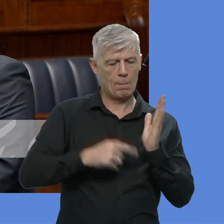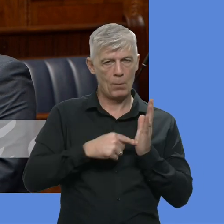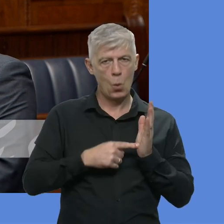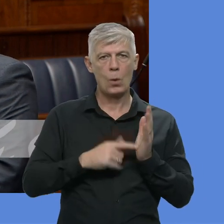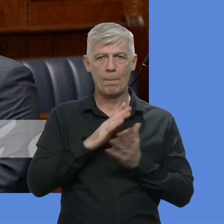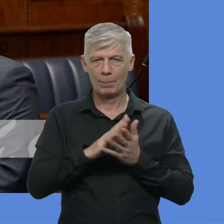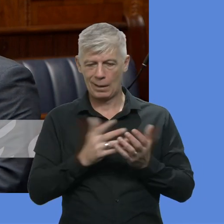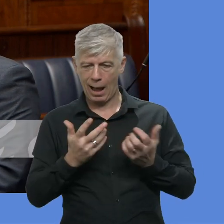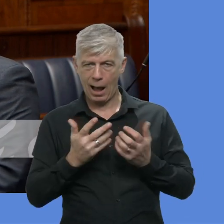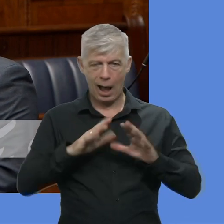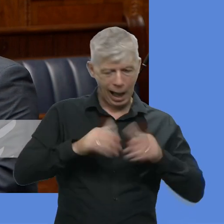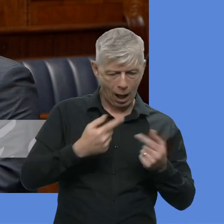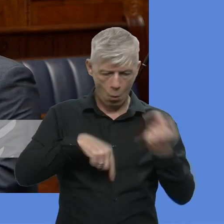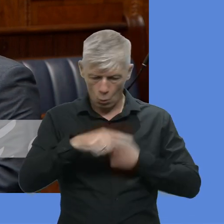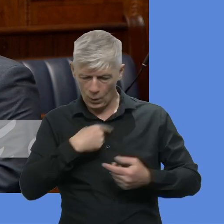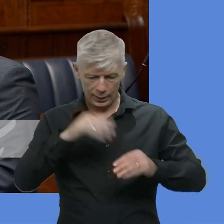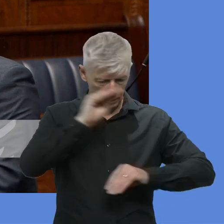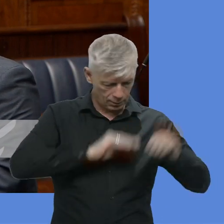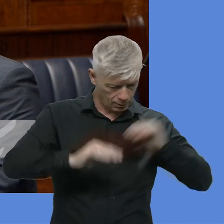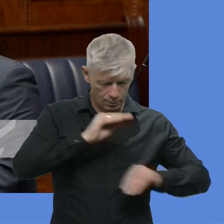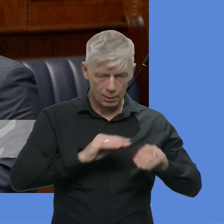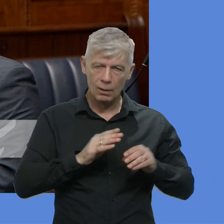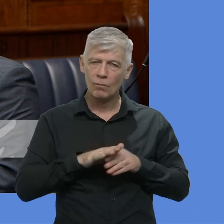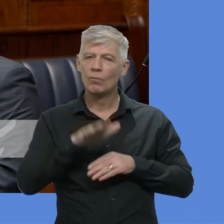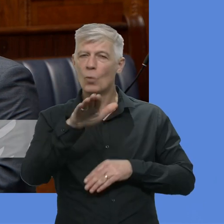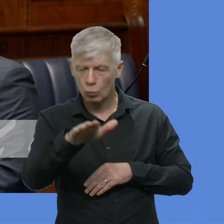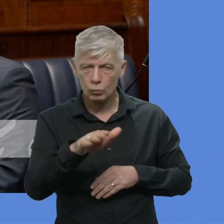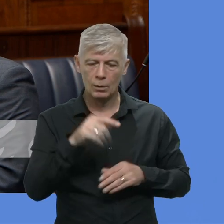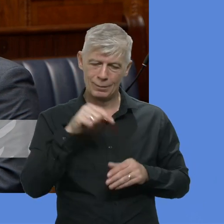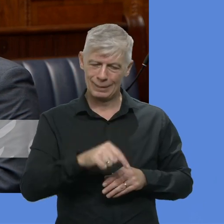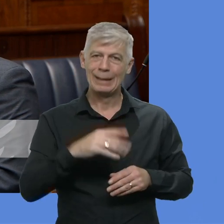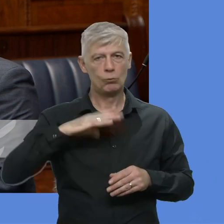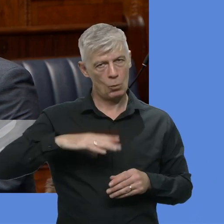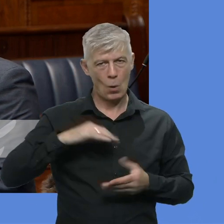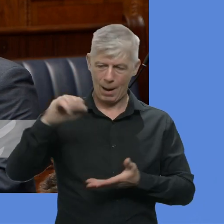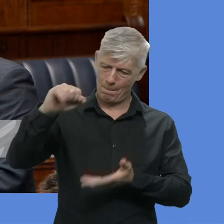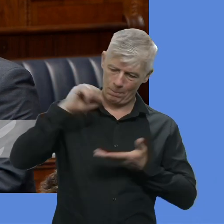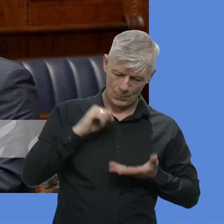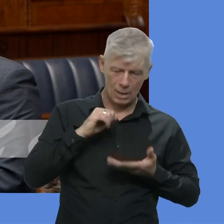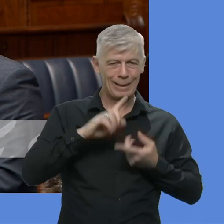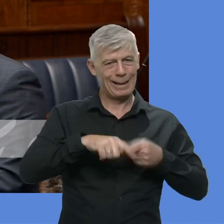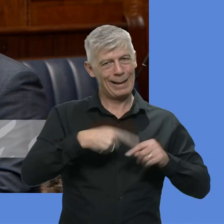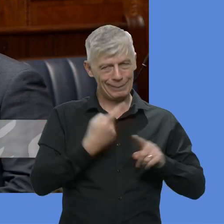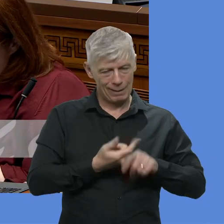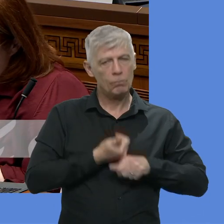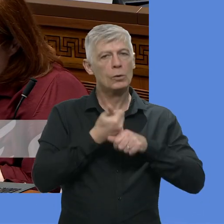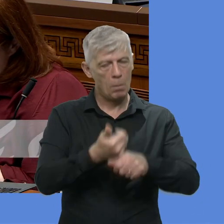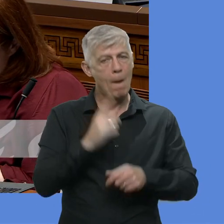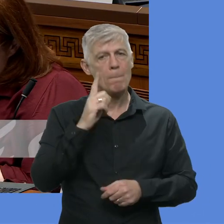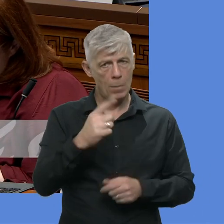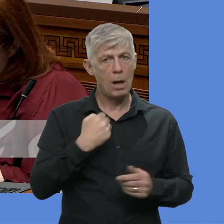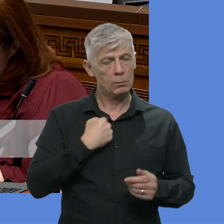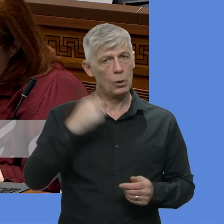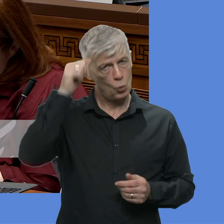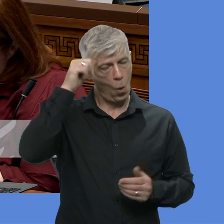mitigations, and then we'll need to develop a plan on the way forward. That plan will require a budget and executive support, but I can assure the member it's very much on my